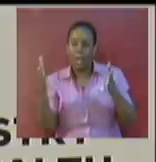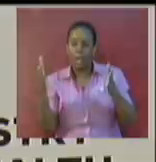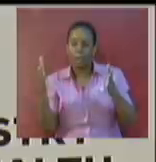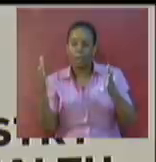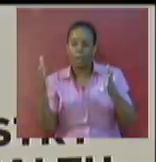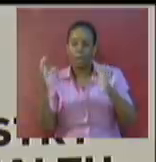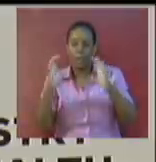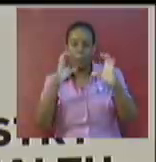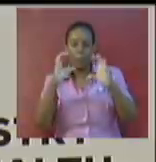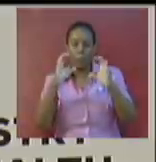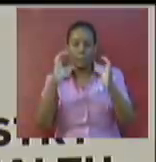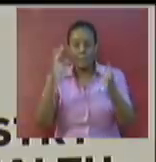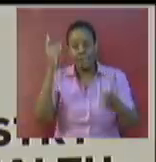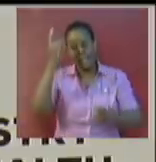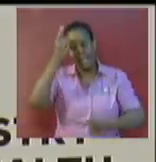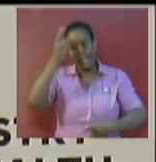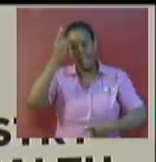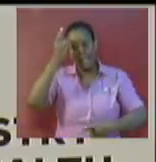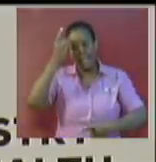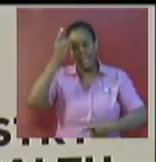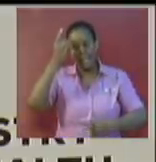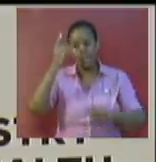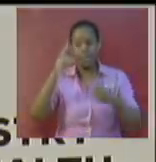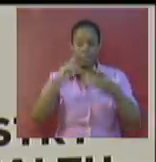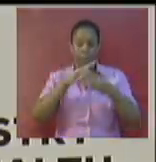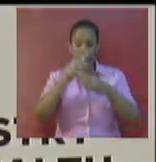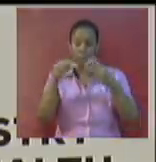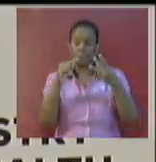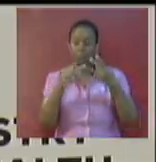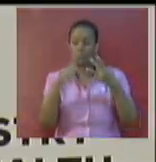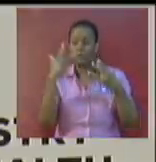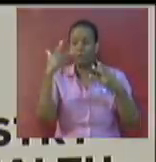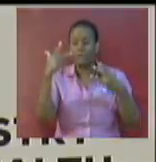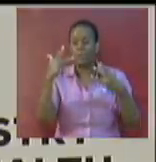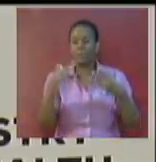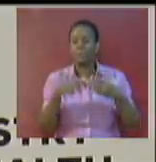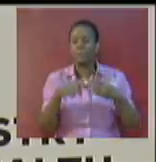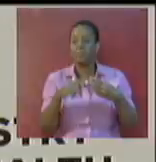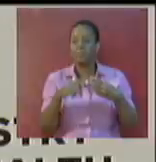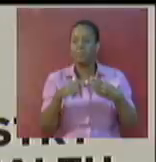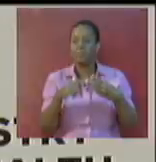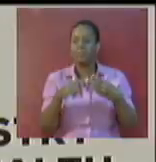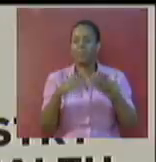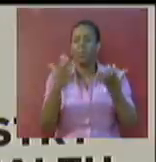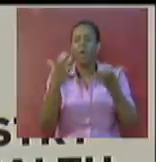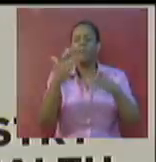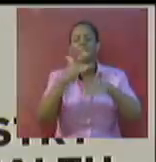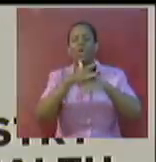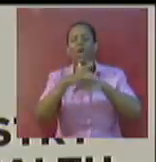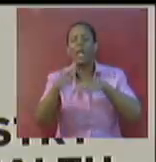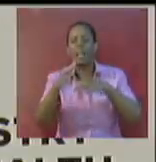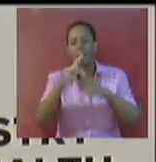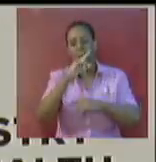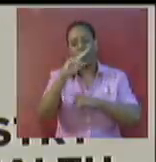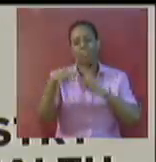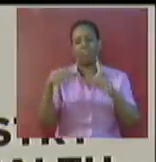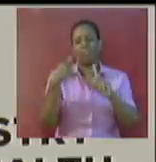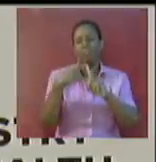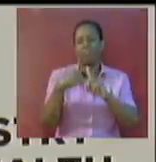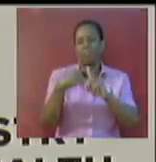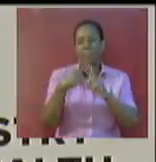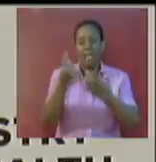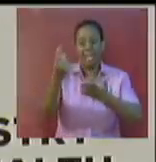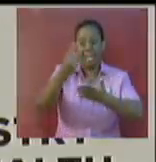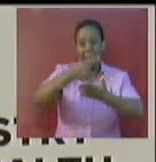have that information to try to get it back as early as the end of next week. So once we have that list compiled, we have that